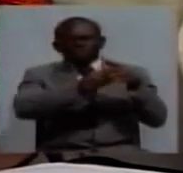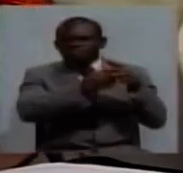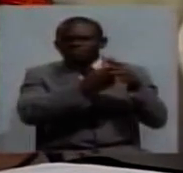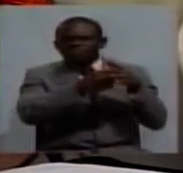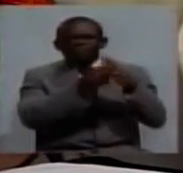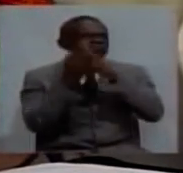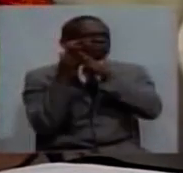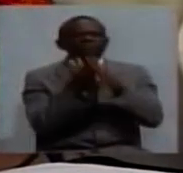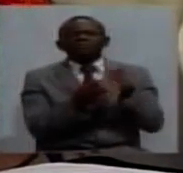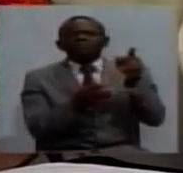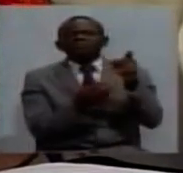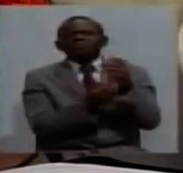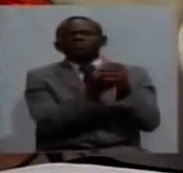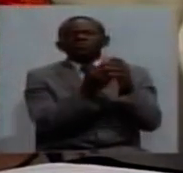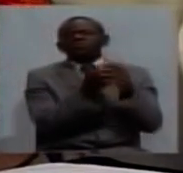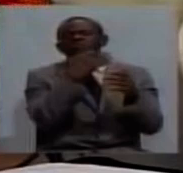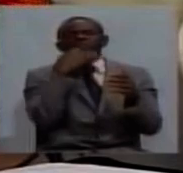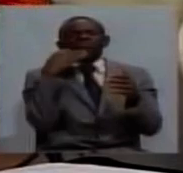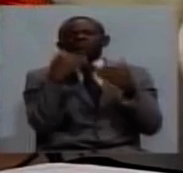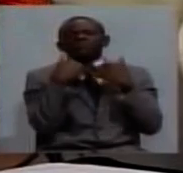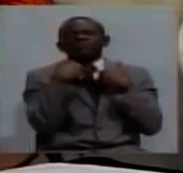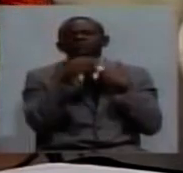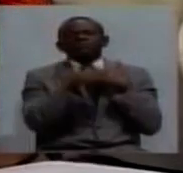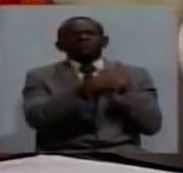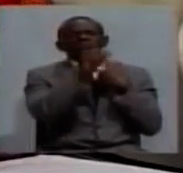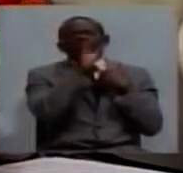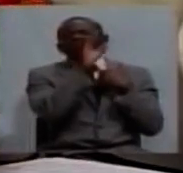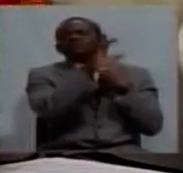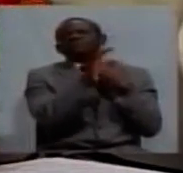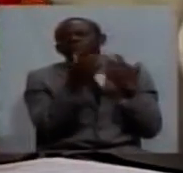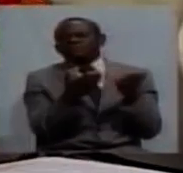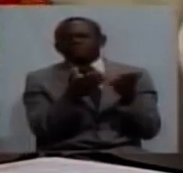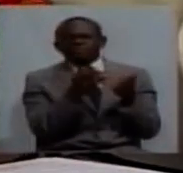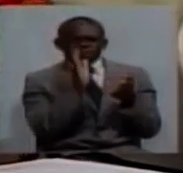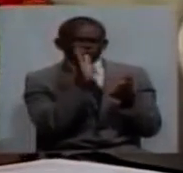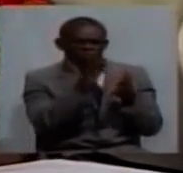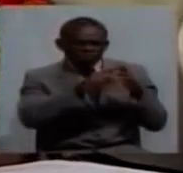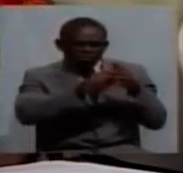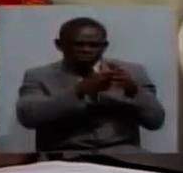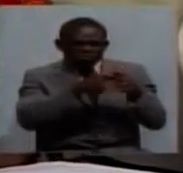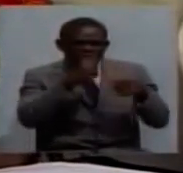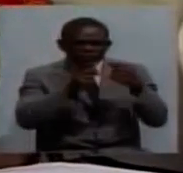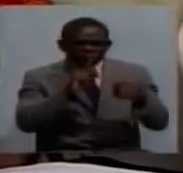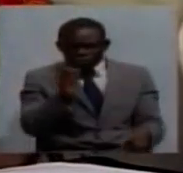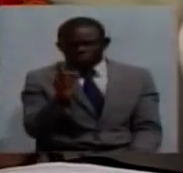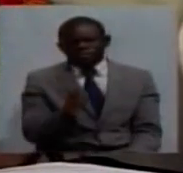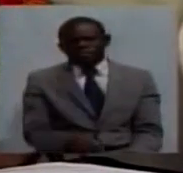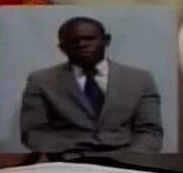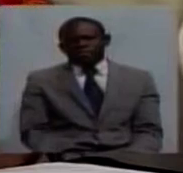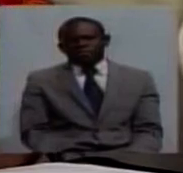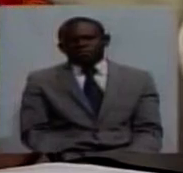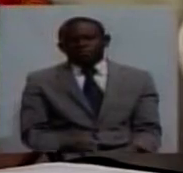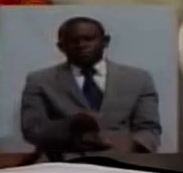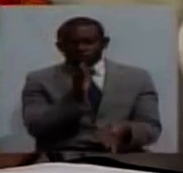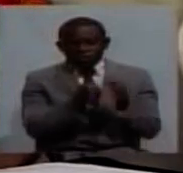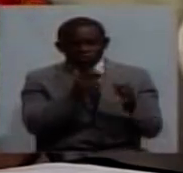have a project or a program where you're saying, we're going to grow beans, you must look at the next level